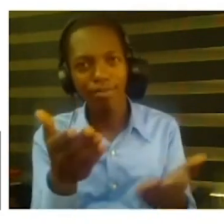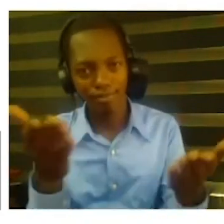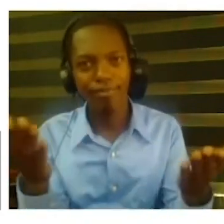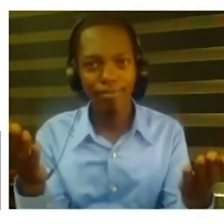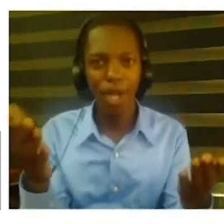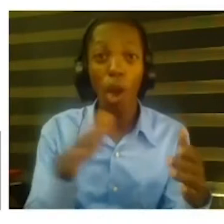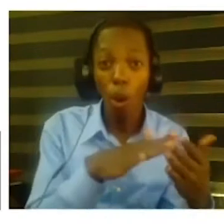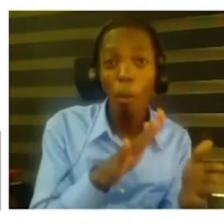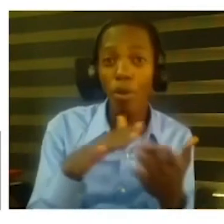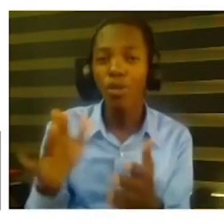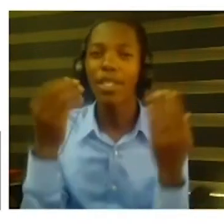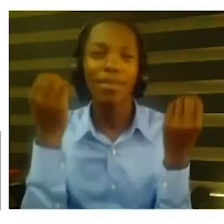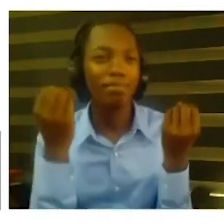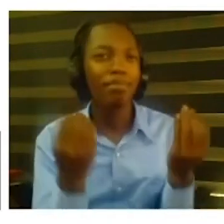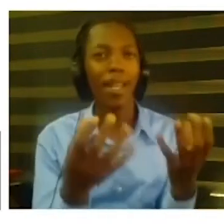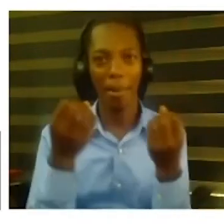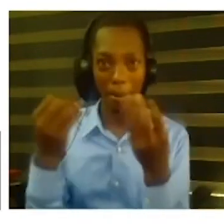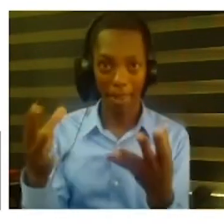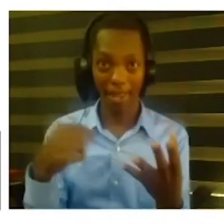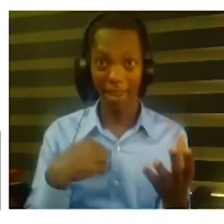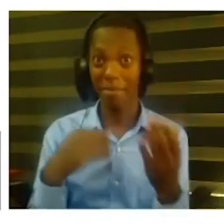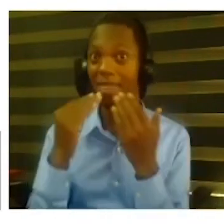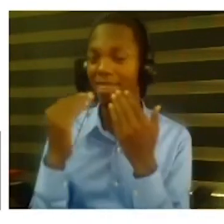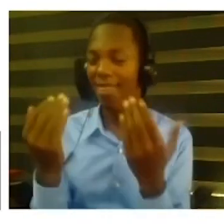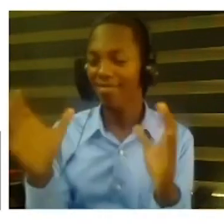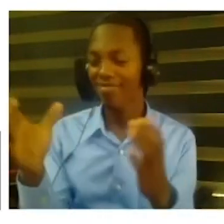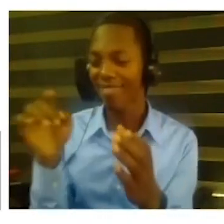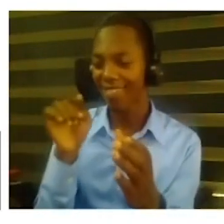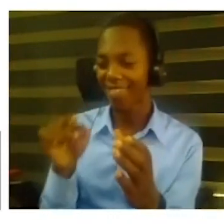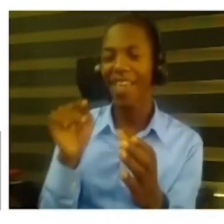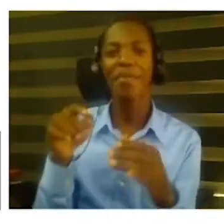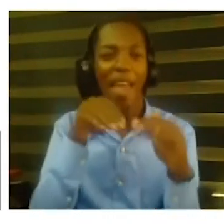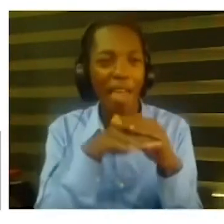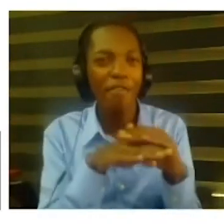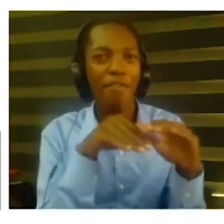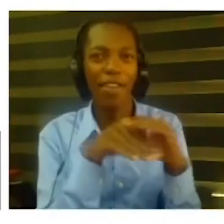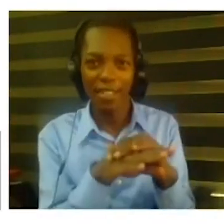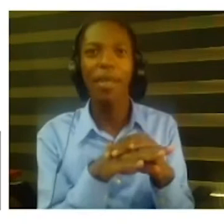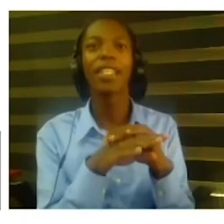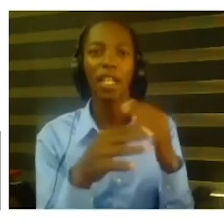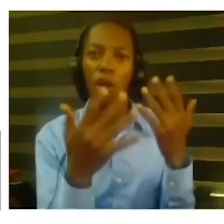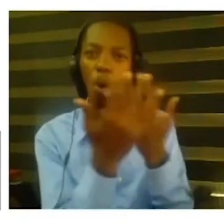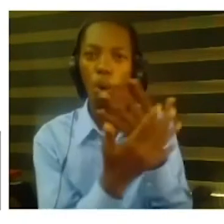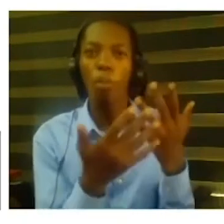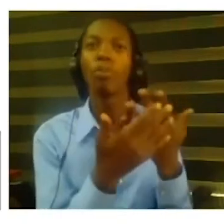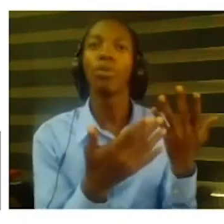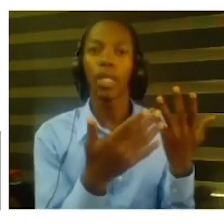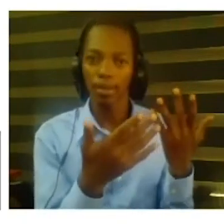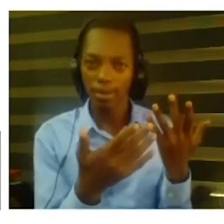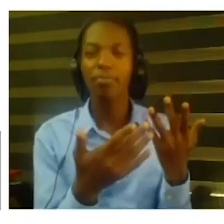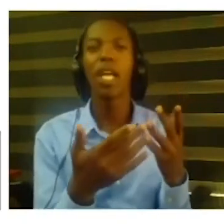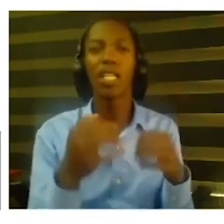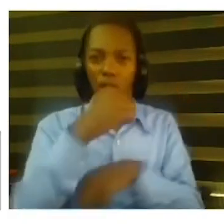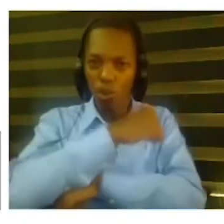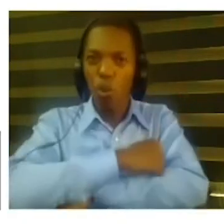opportunities are tremendous, and I thank Enable for their investment in computer labs in our Kenyan schools